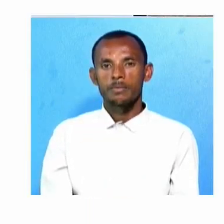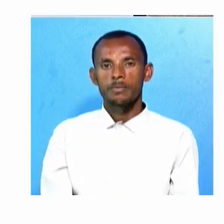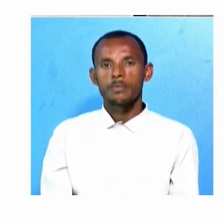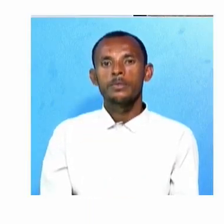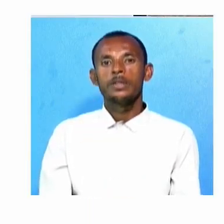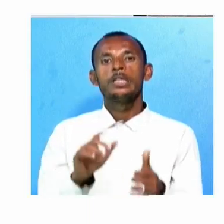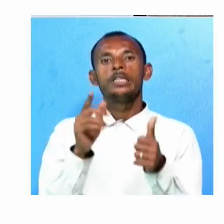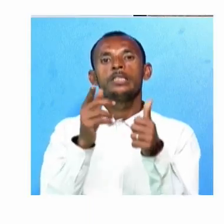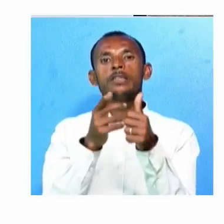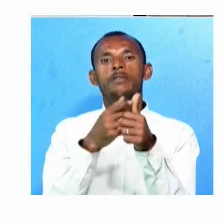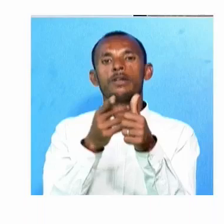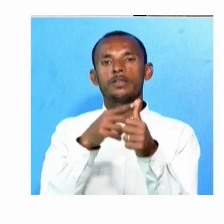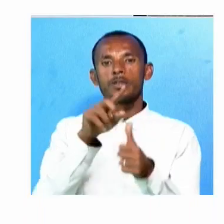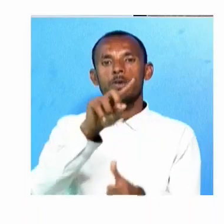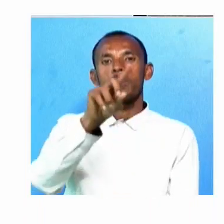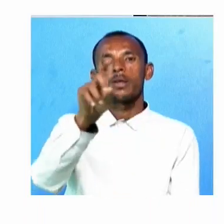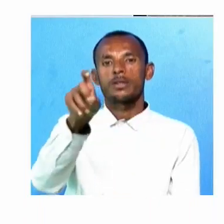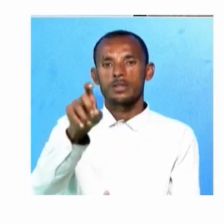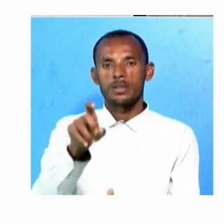Okay, the first question.